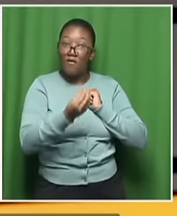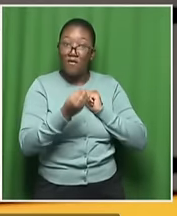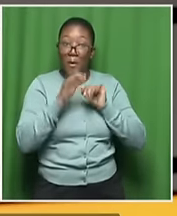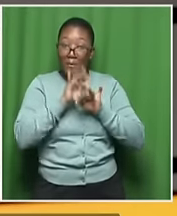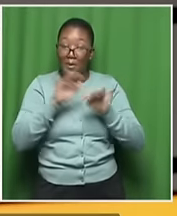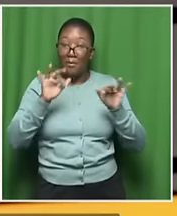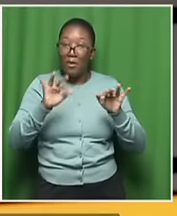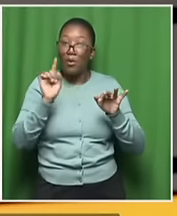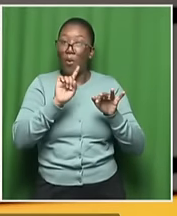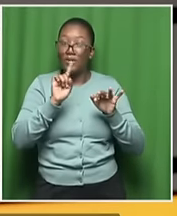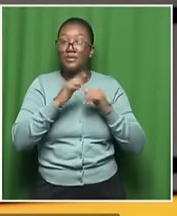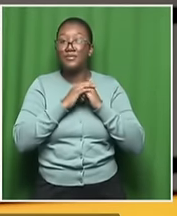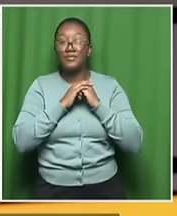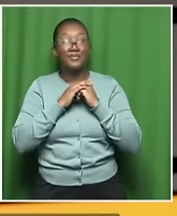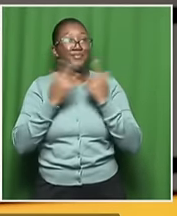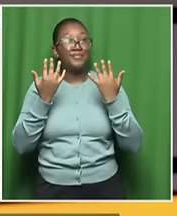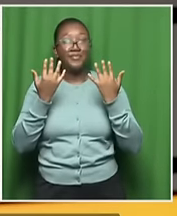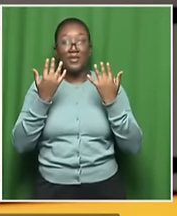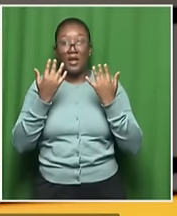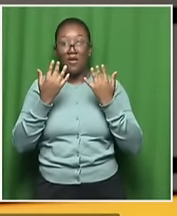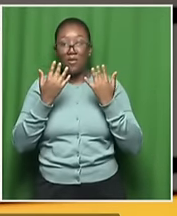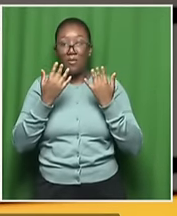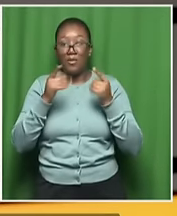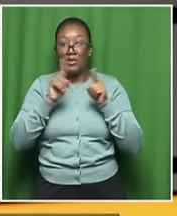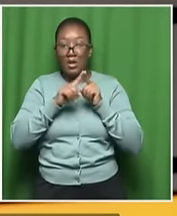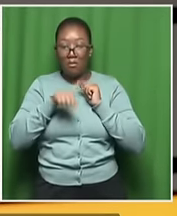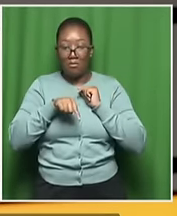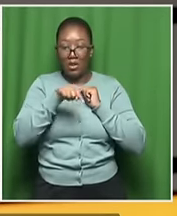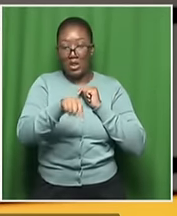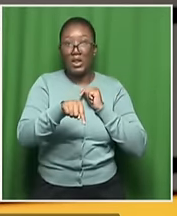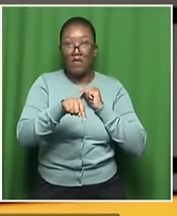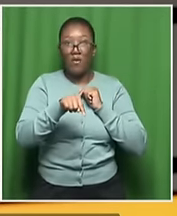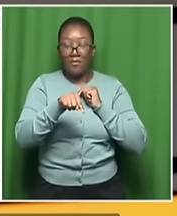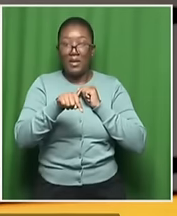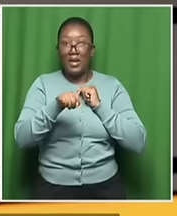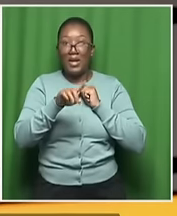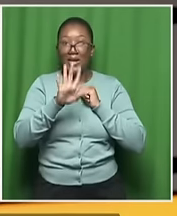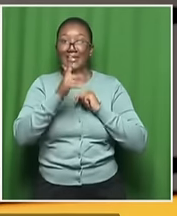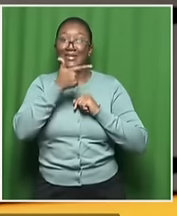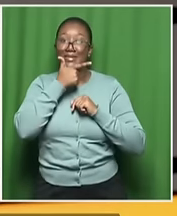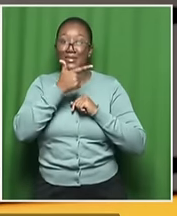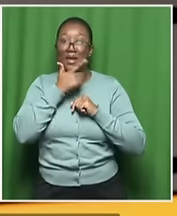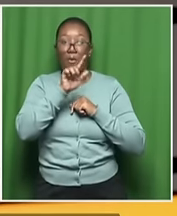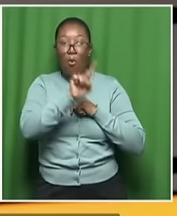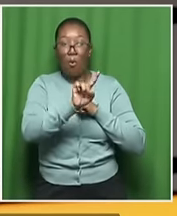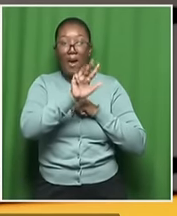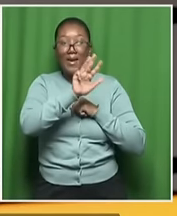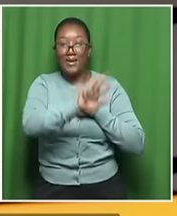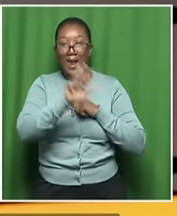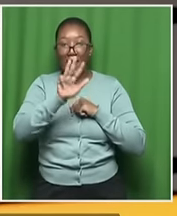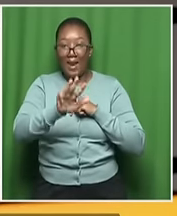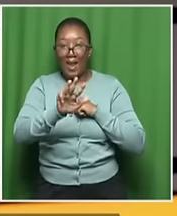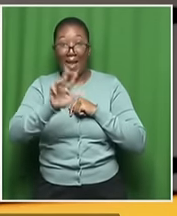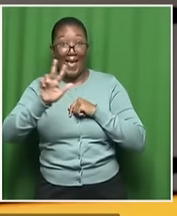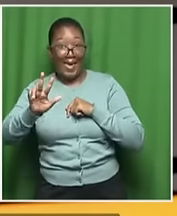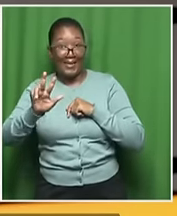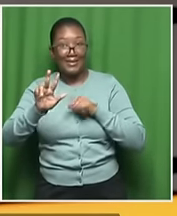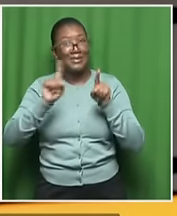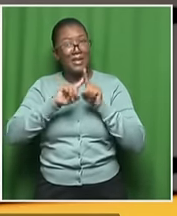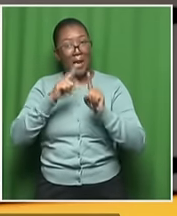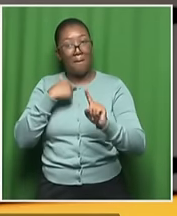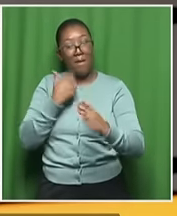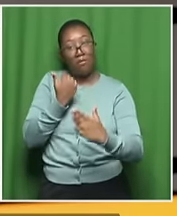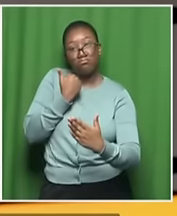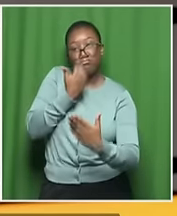people, up till December 1998, could have put in their claims for land. And that